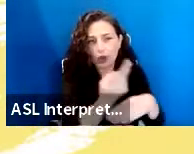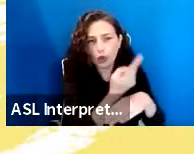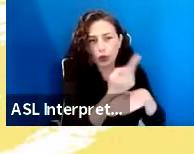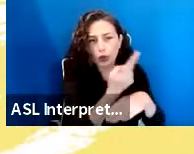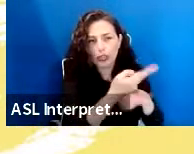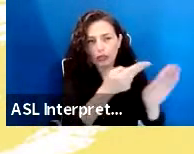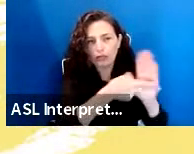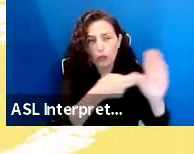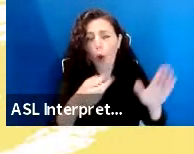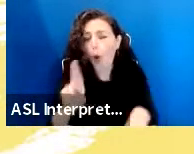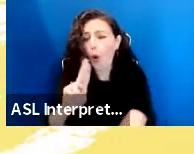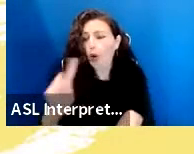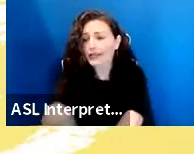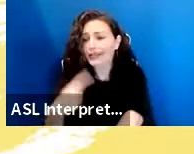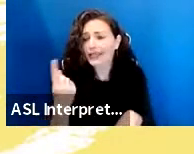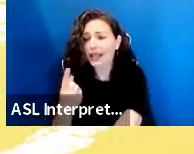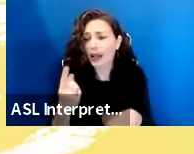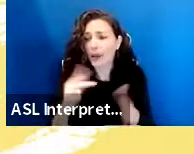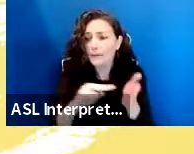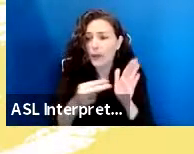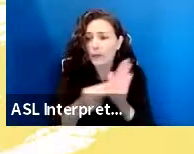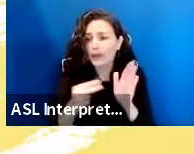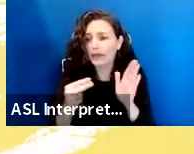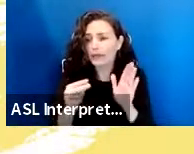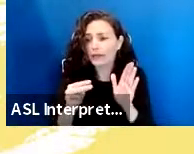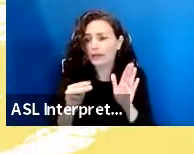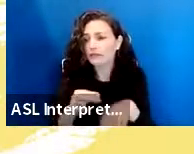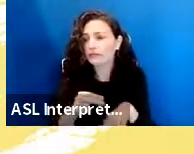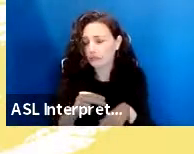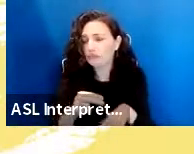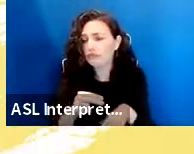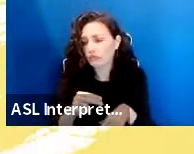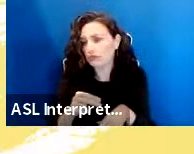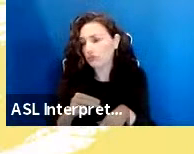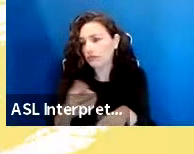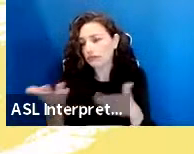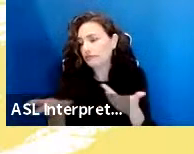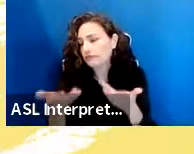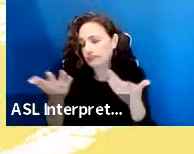a single purpose vehicle or single purpose